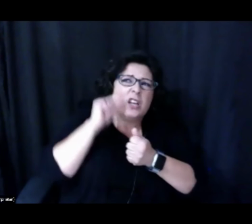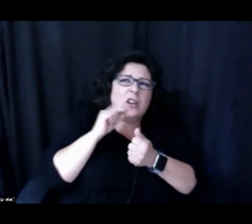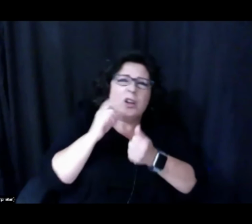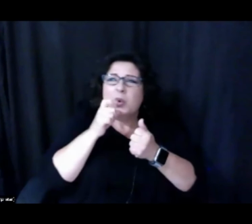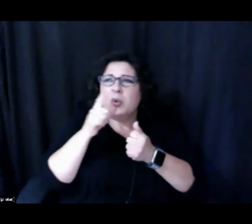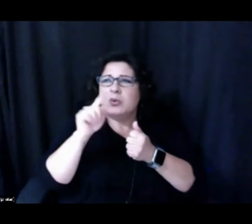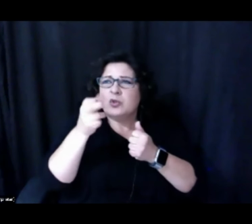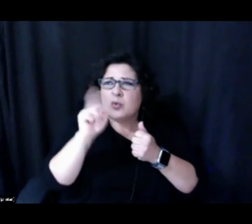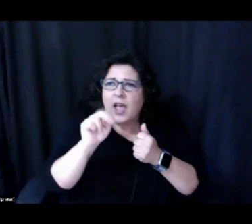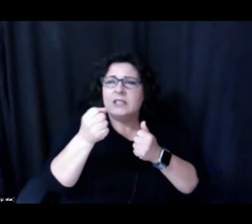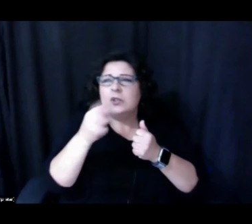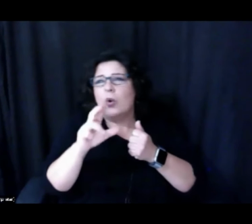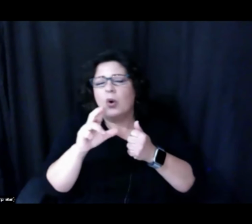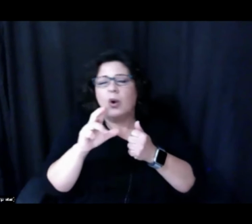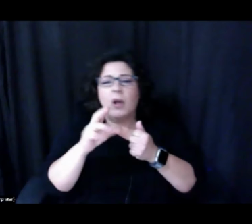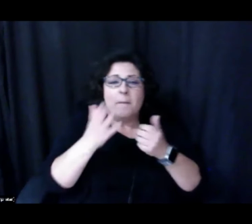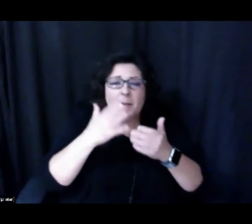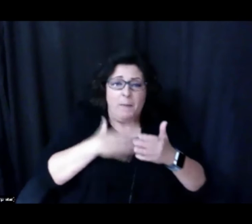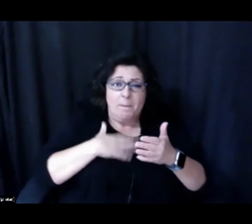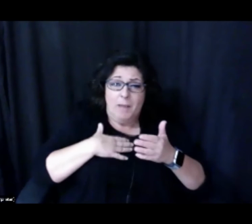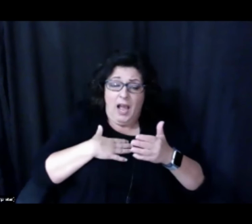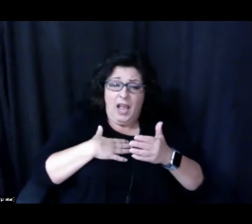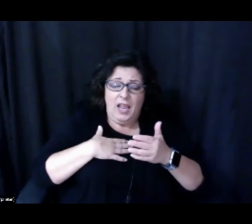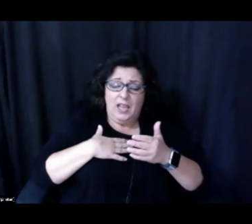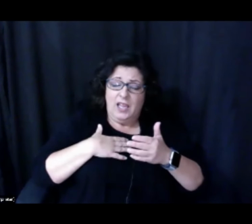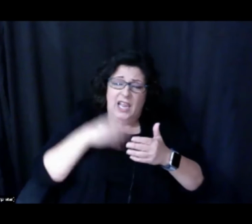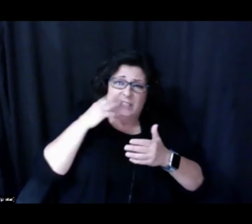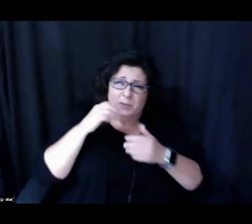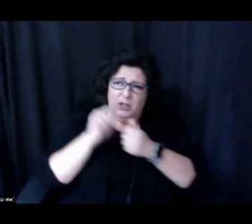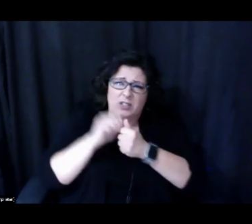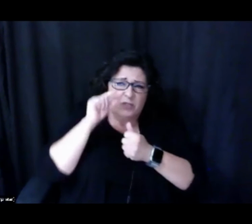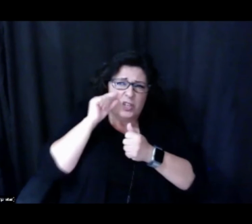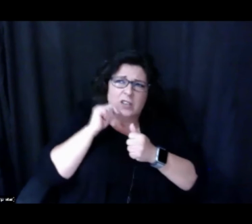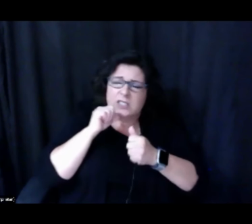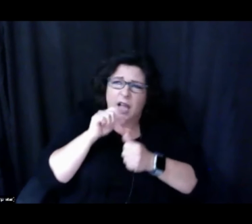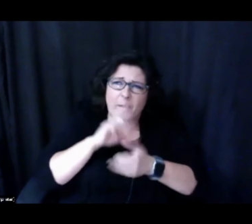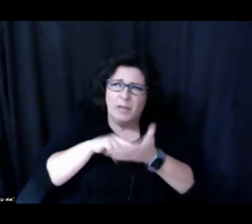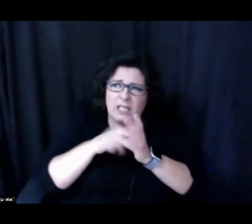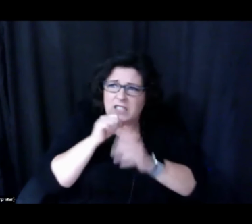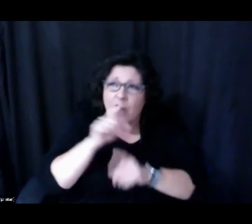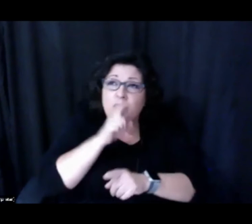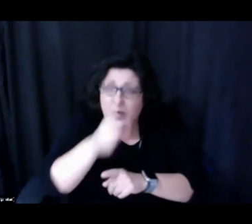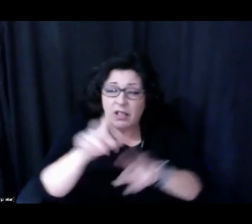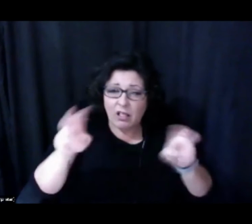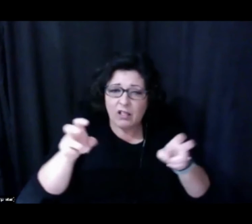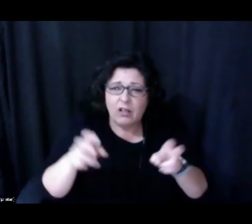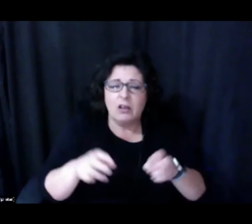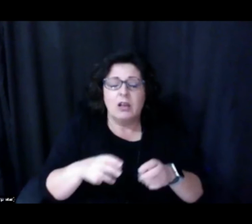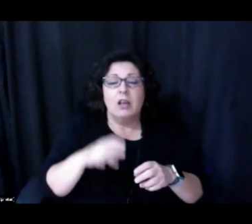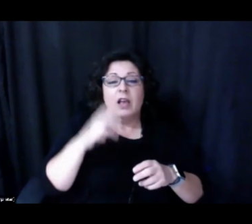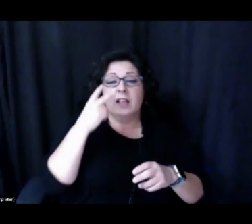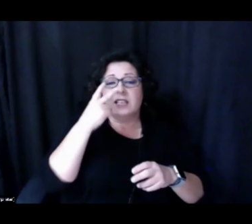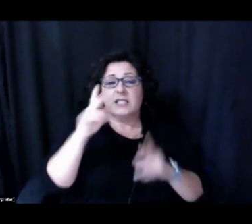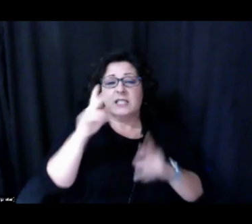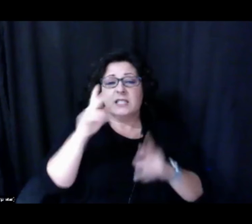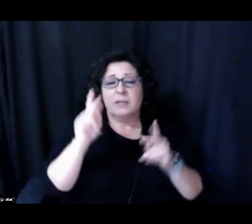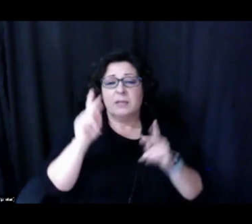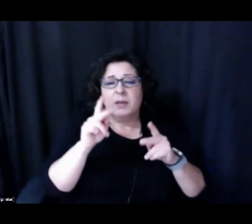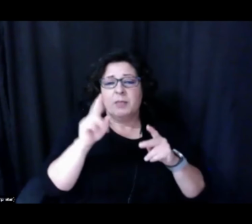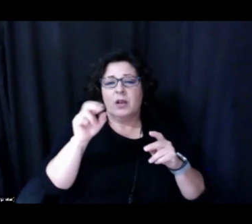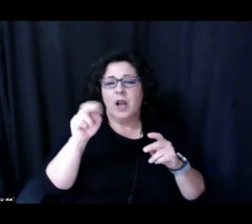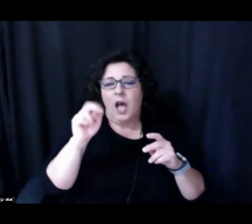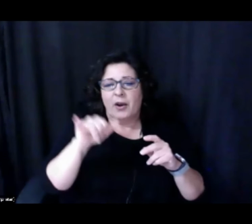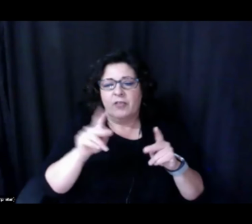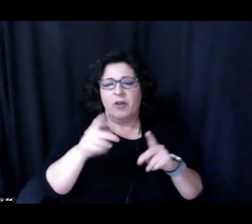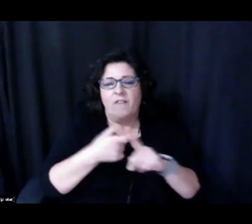does that mean that my experience of gender isn't real? And I'm like, no, not at all, not at all. Doesn't mean that at all. People see non-binary folks oftentimes from a